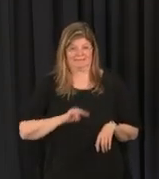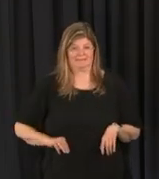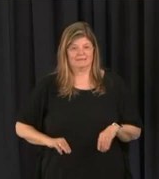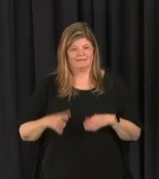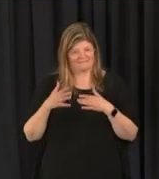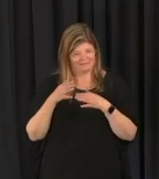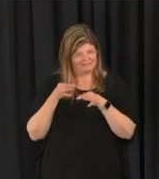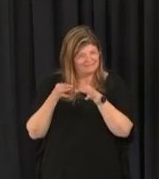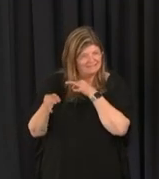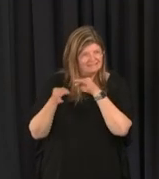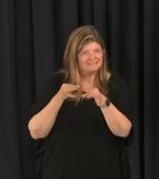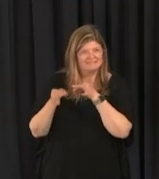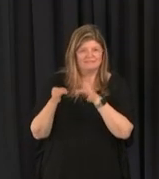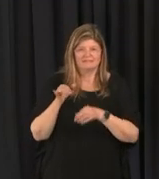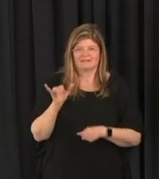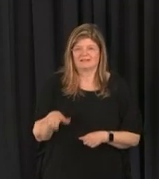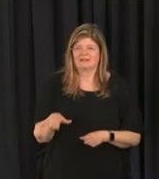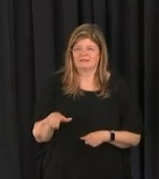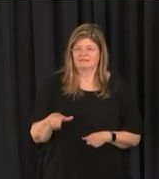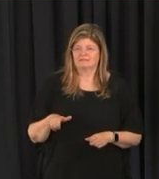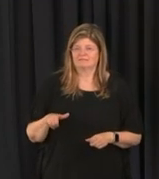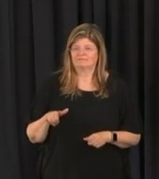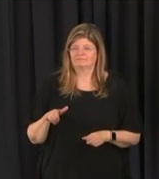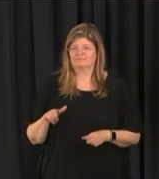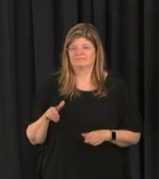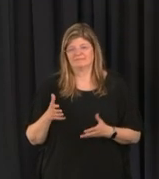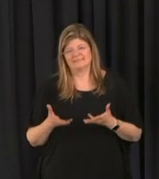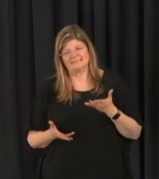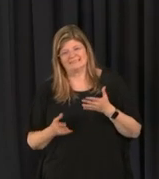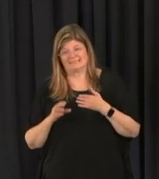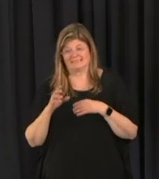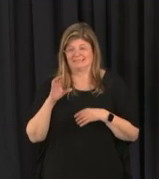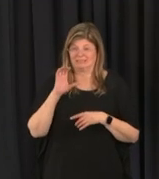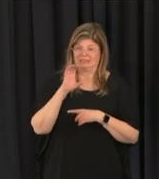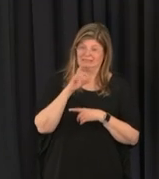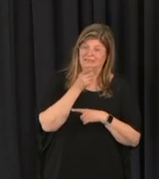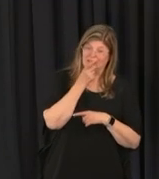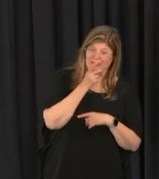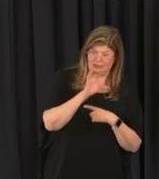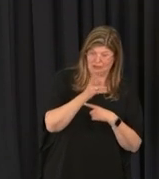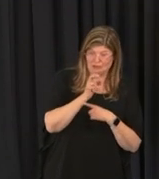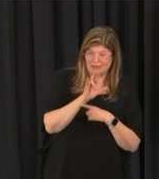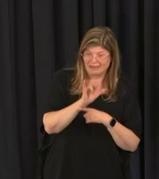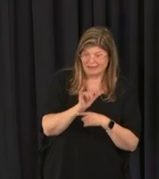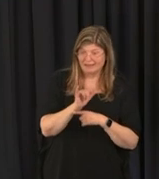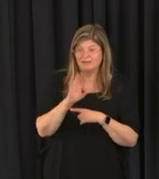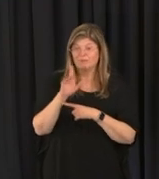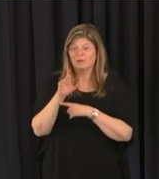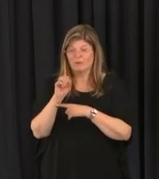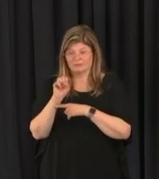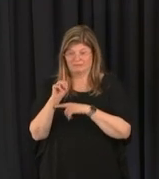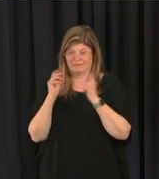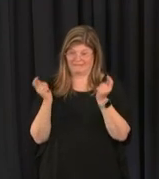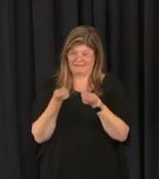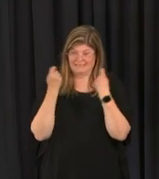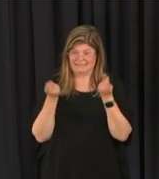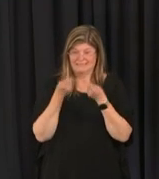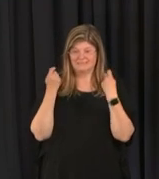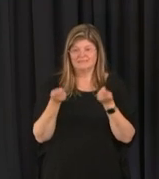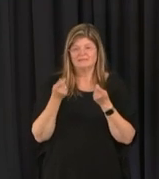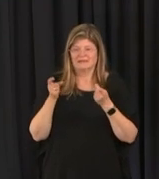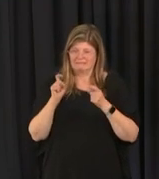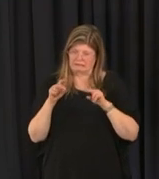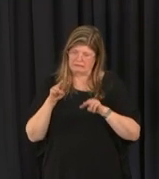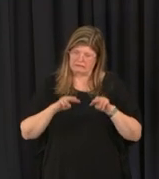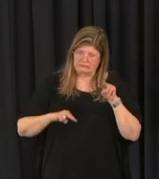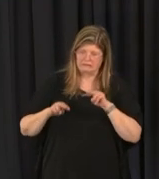represented me with the Cherry Blossom Festival, and the Cherry Blossom Festival team has